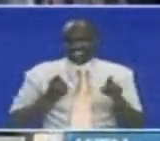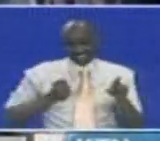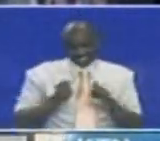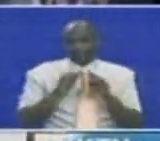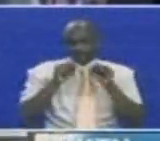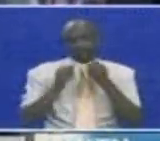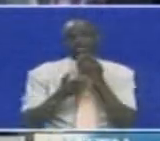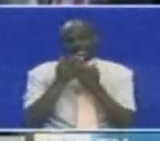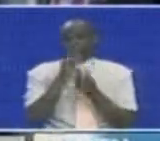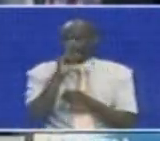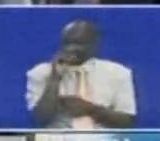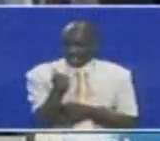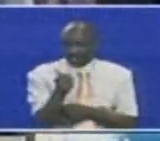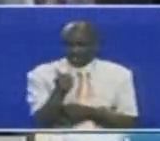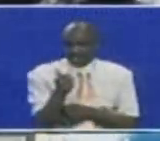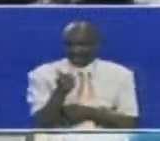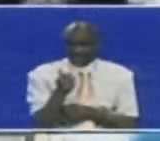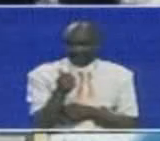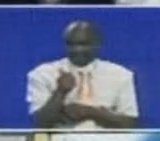and a sister. And I believe this is what... Okay.